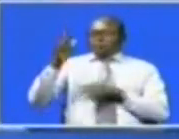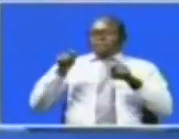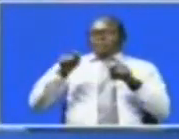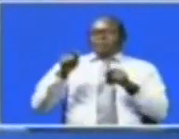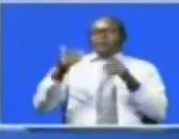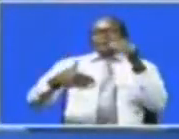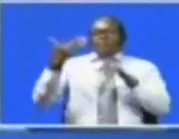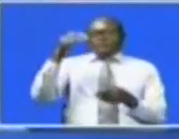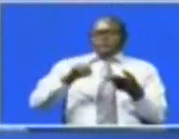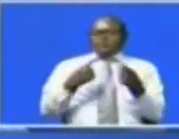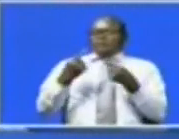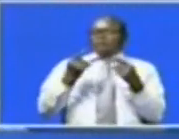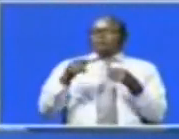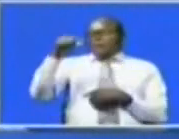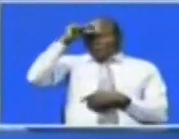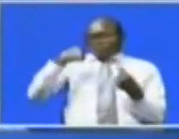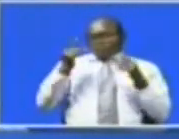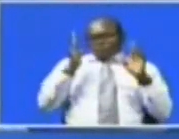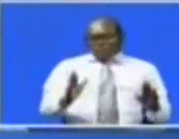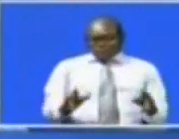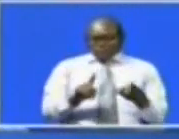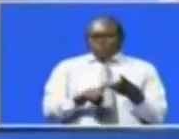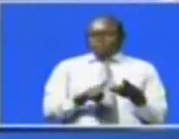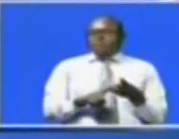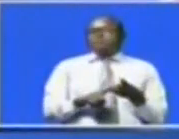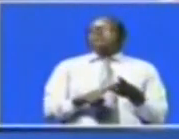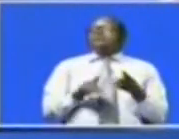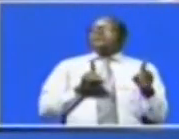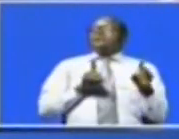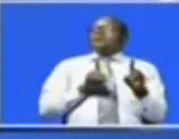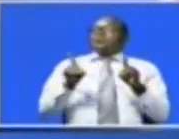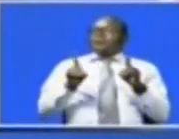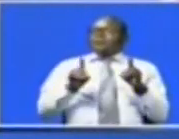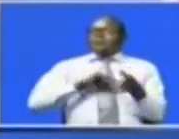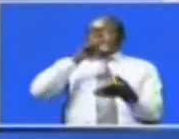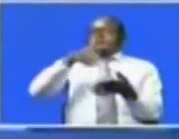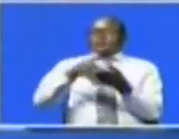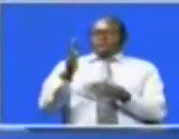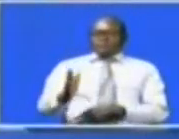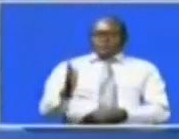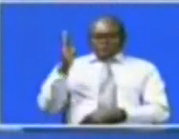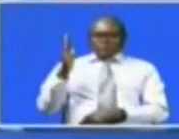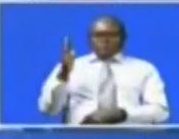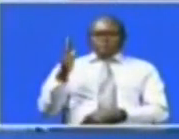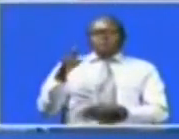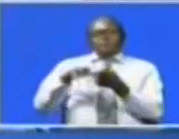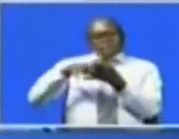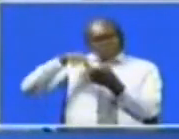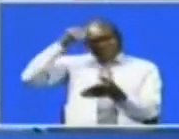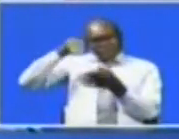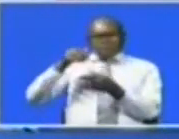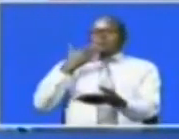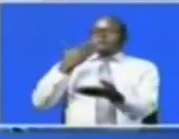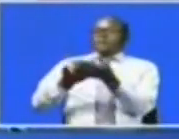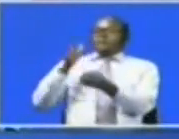Professionals, government spokesperson Eric Kiraithe, as well as Simiyu Werunga, Director, Center for Security Studies. We thank